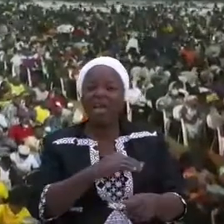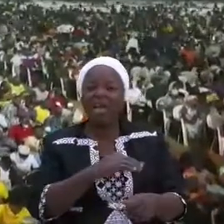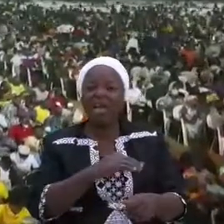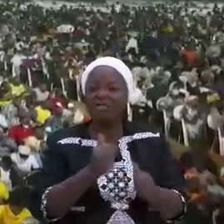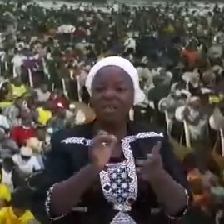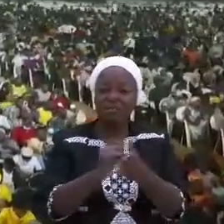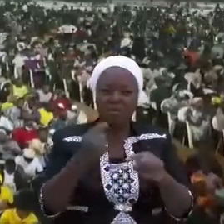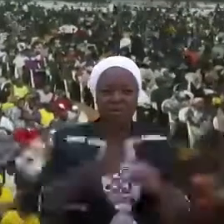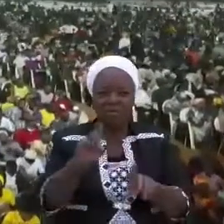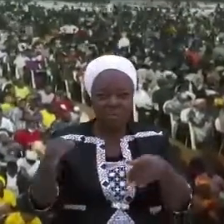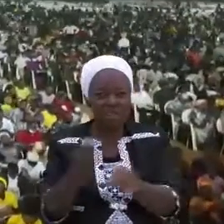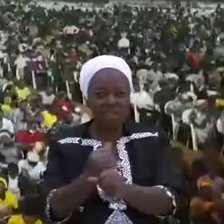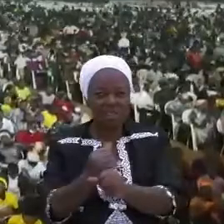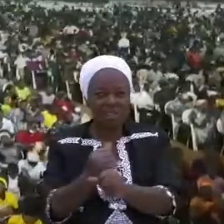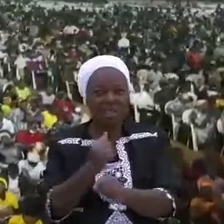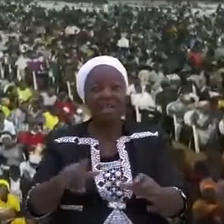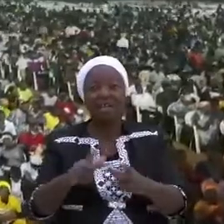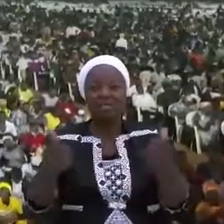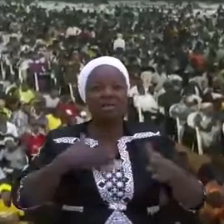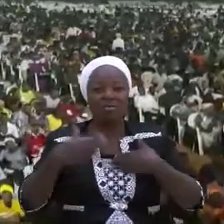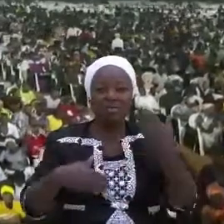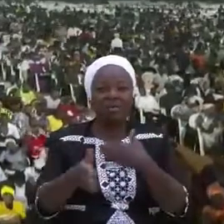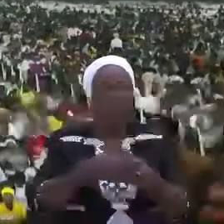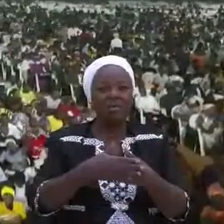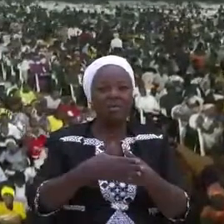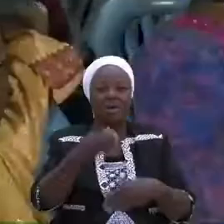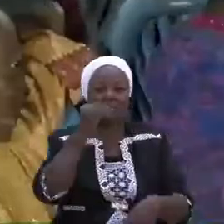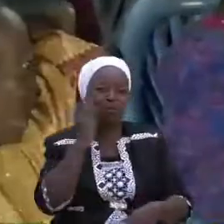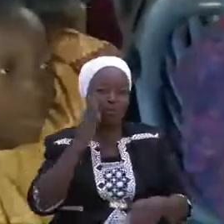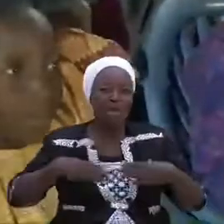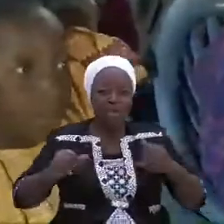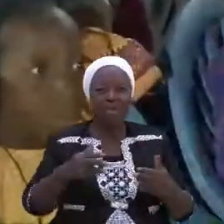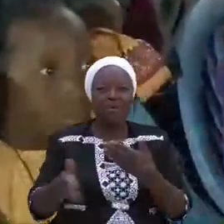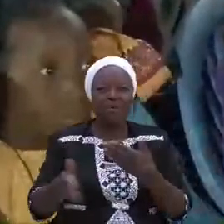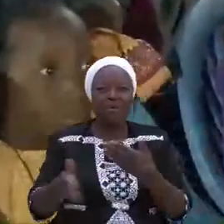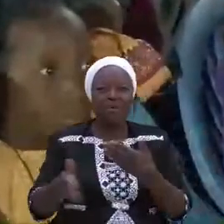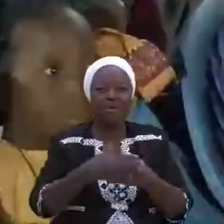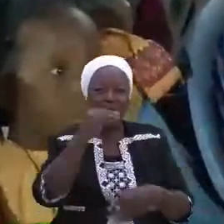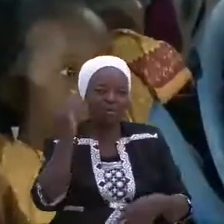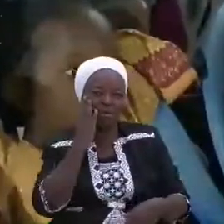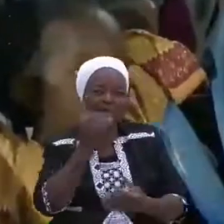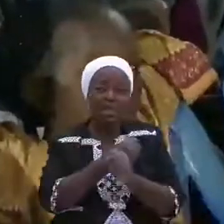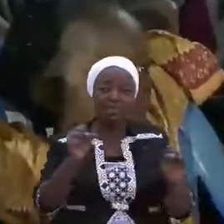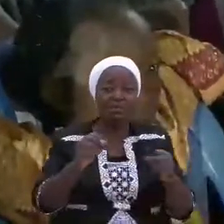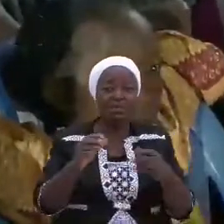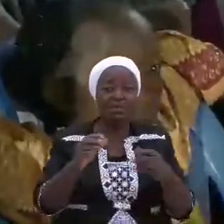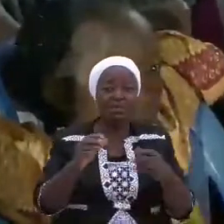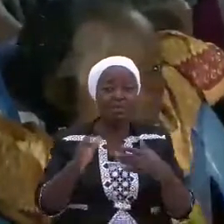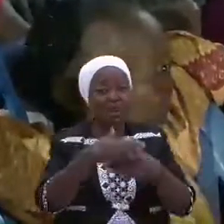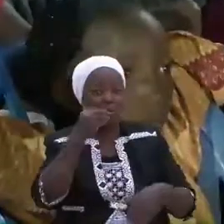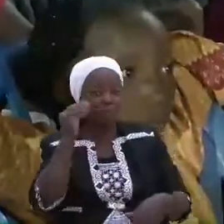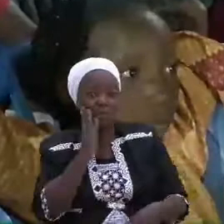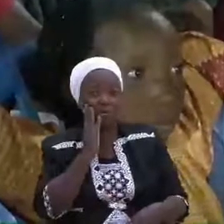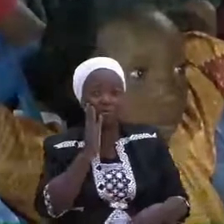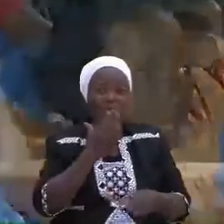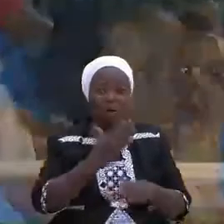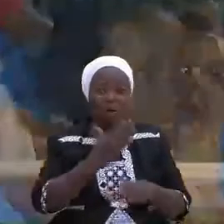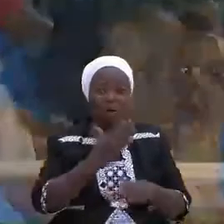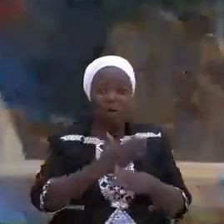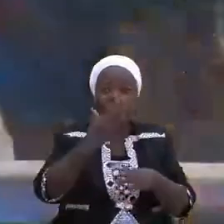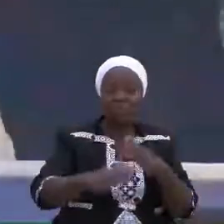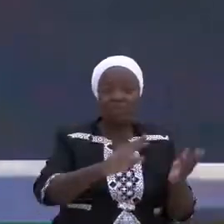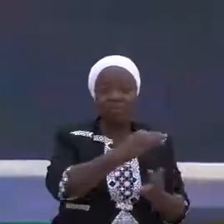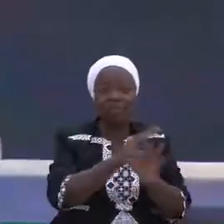healing back home salvation back home total freedom back home all the chair